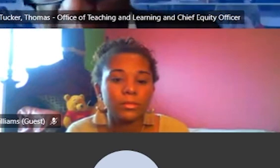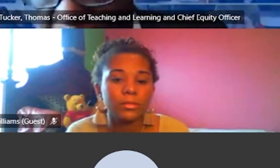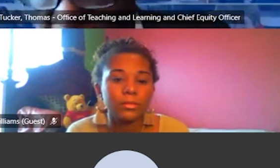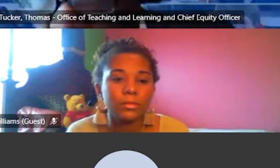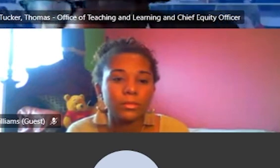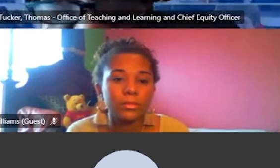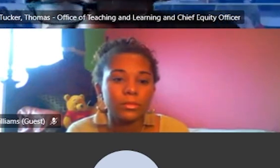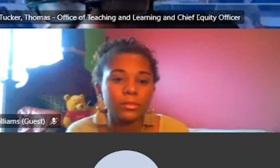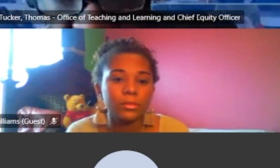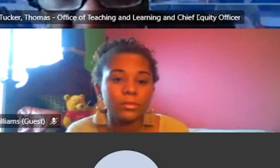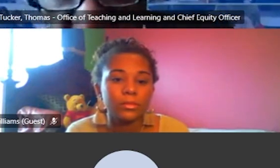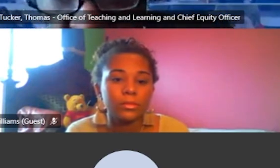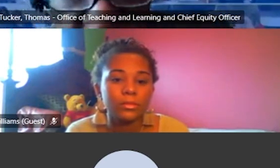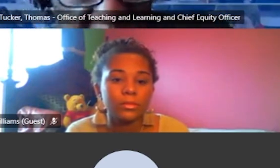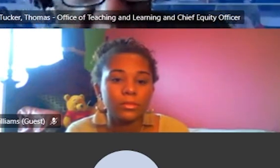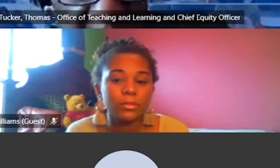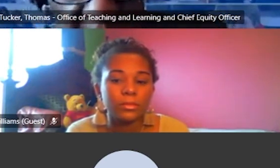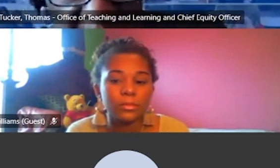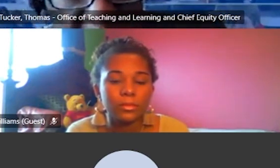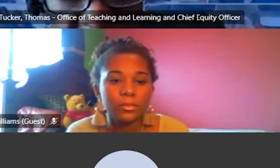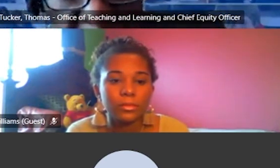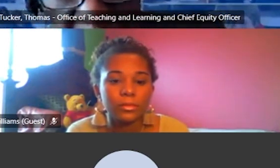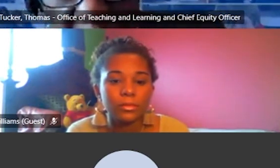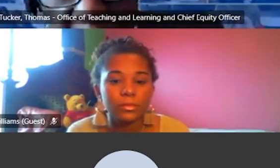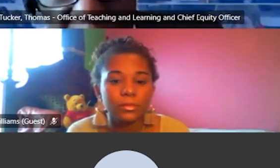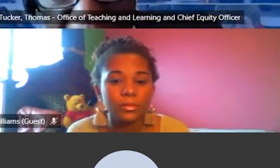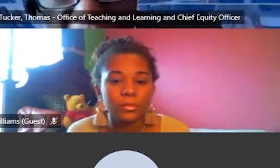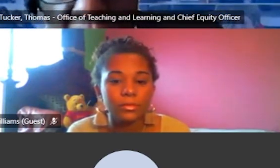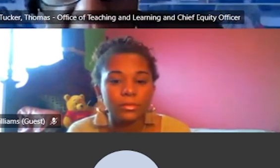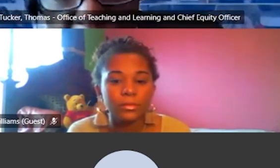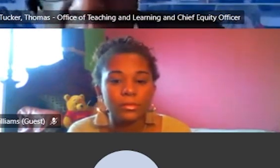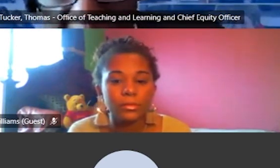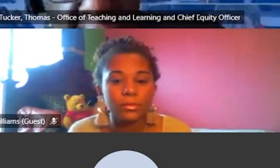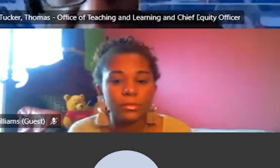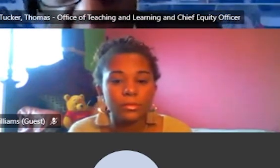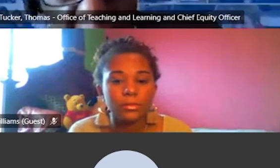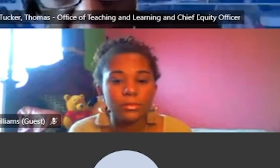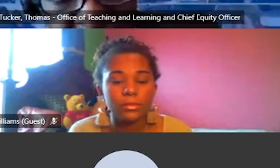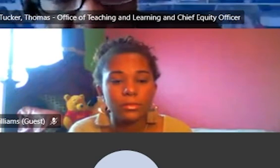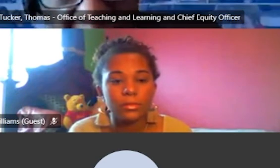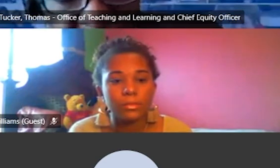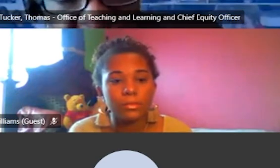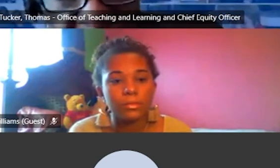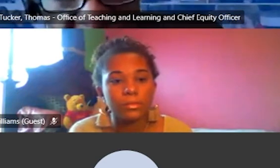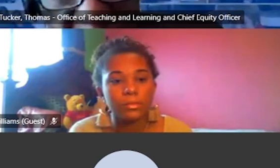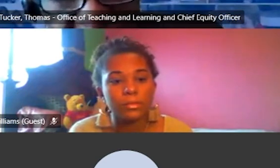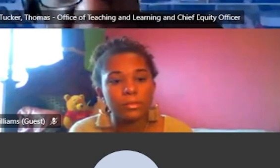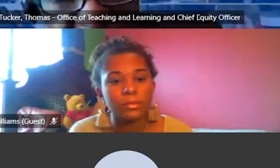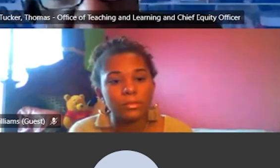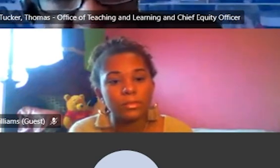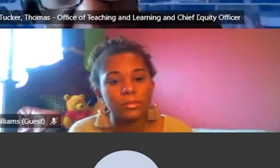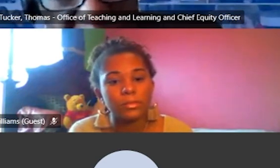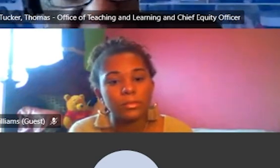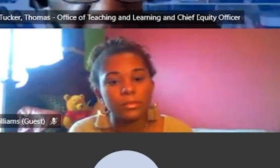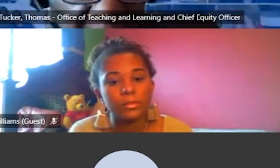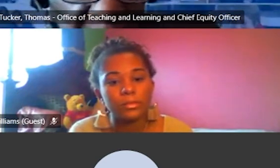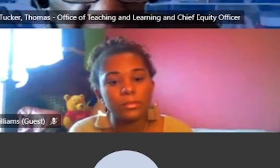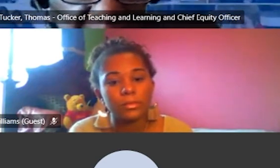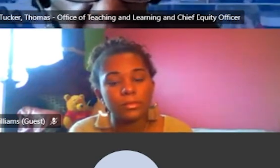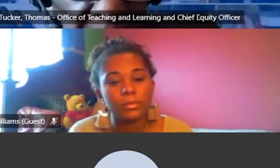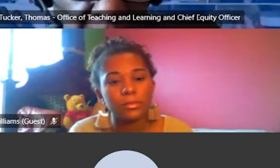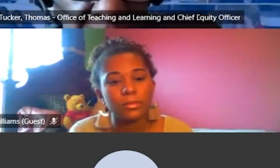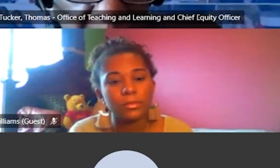colleagues and with folks here at KDE and other educators, I start off acknowledging it. It's a tough conversation.